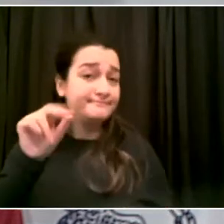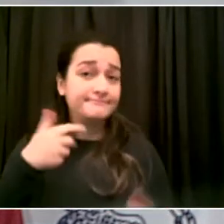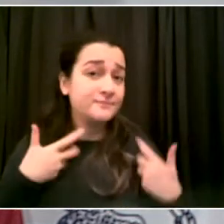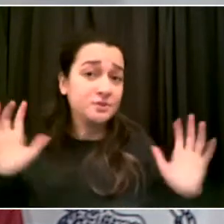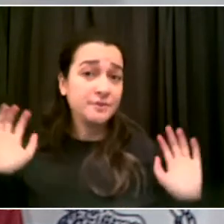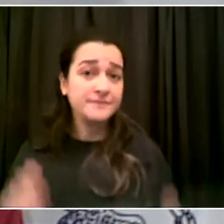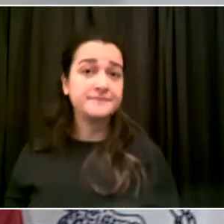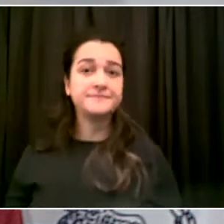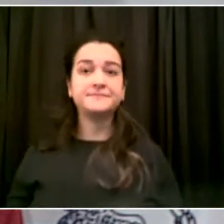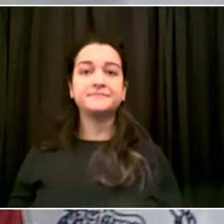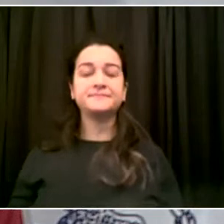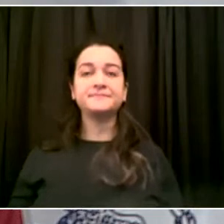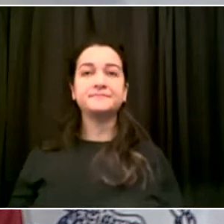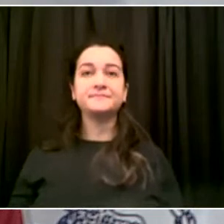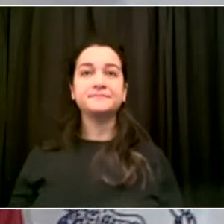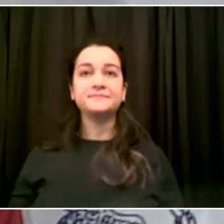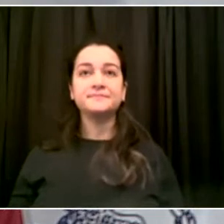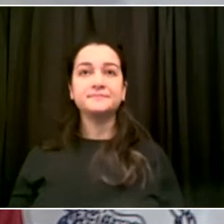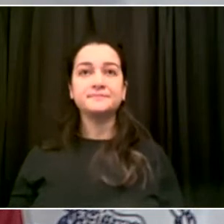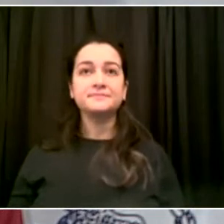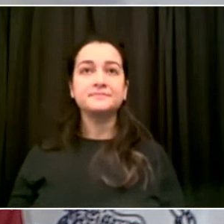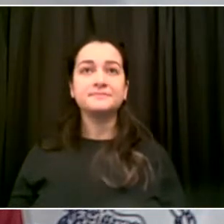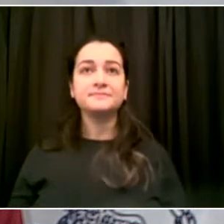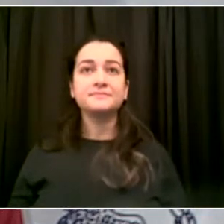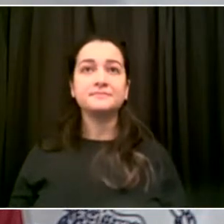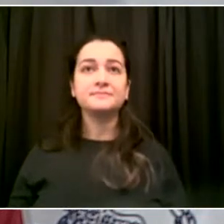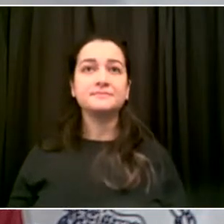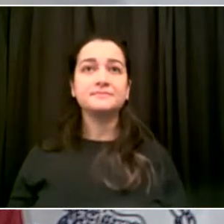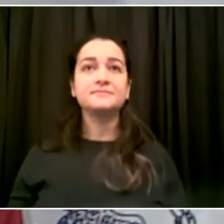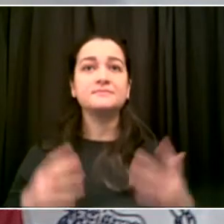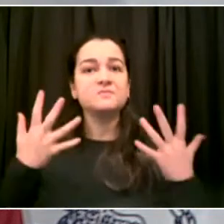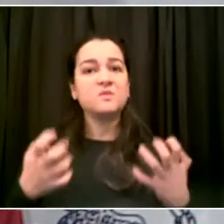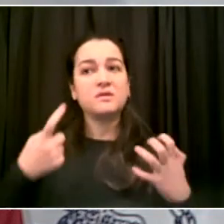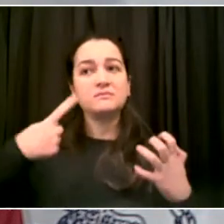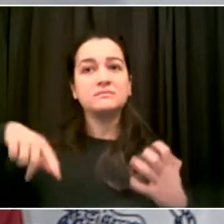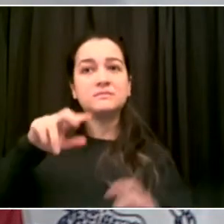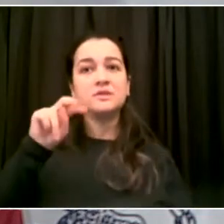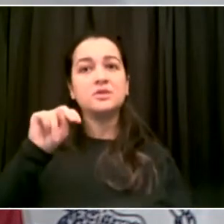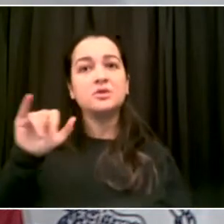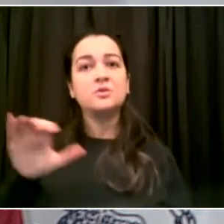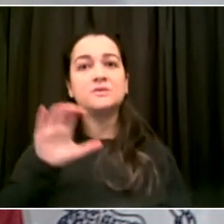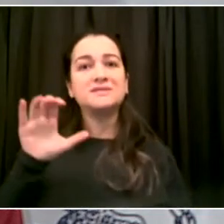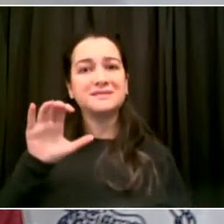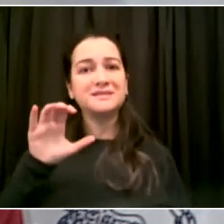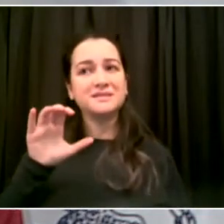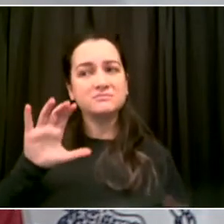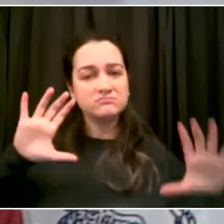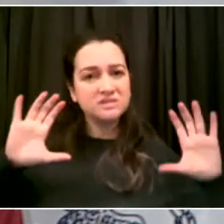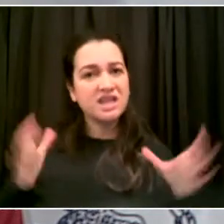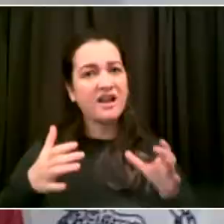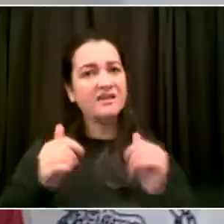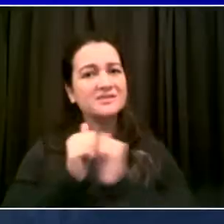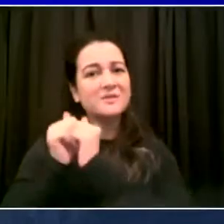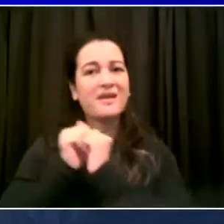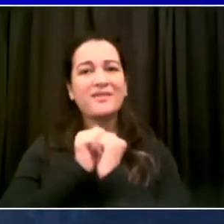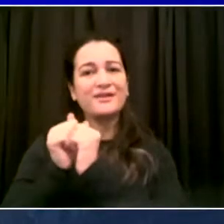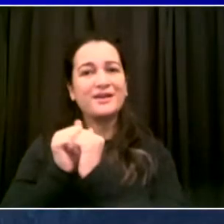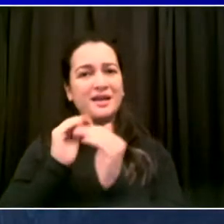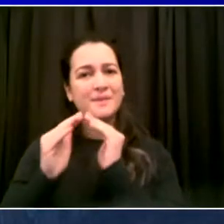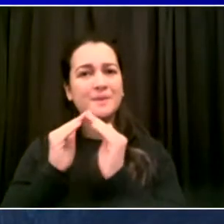to stop hatred against Asian communities. So we've launched a new resource today. You can go to